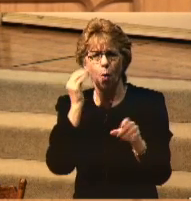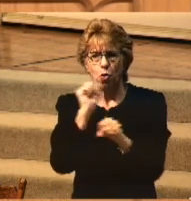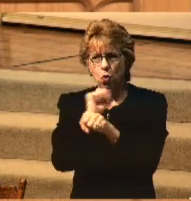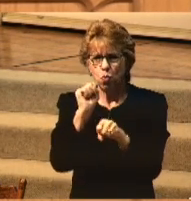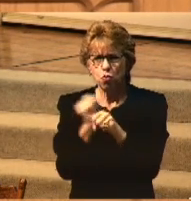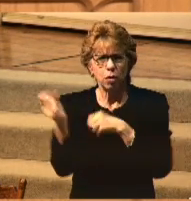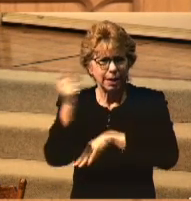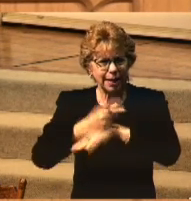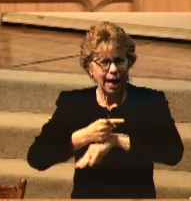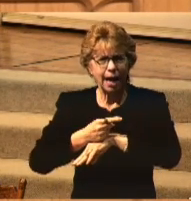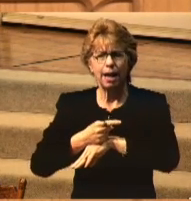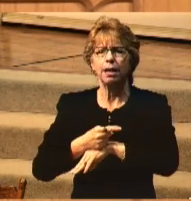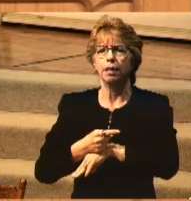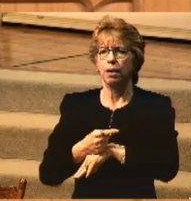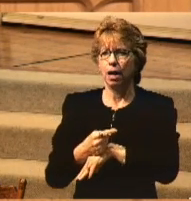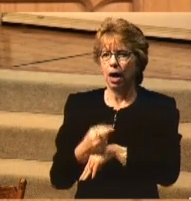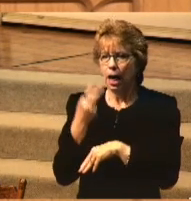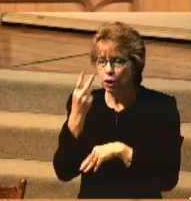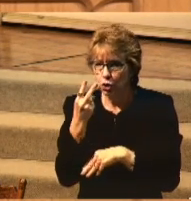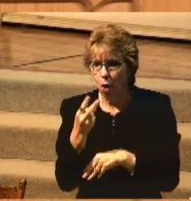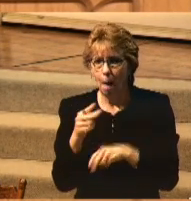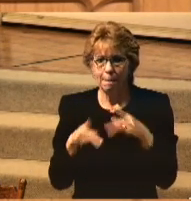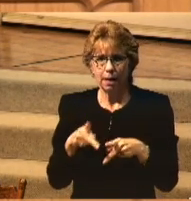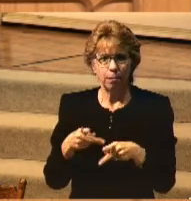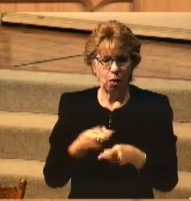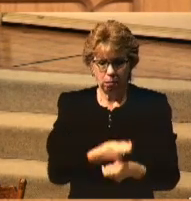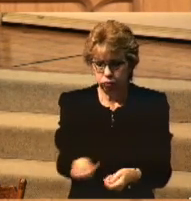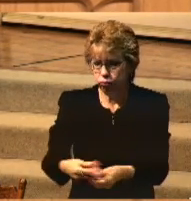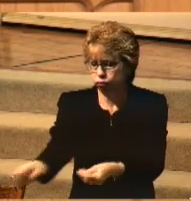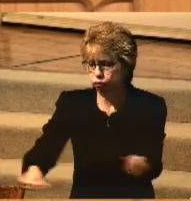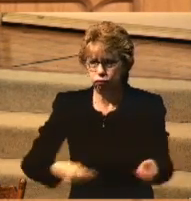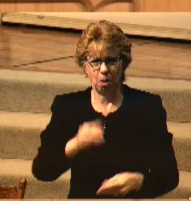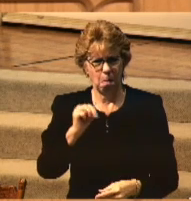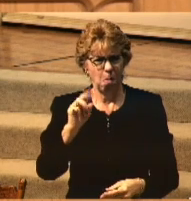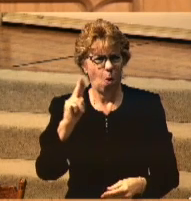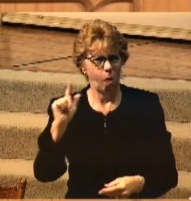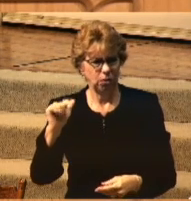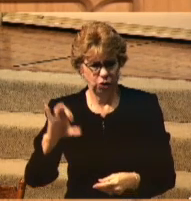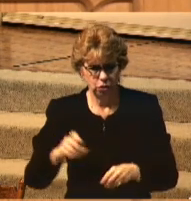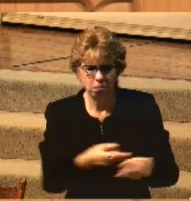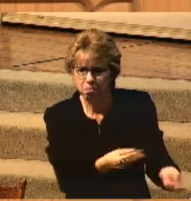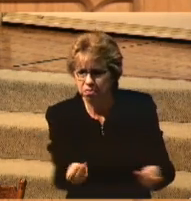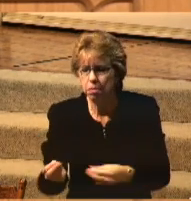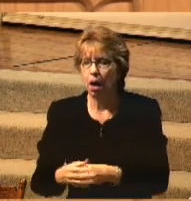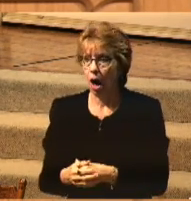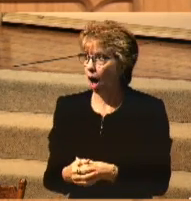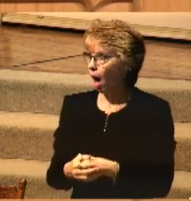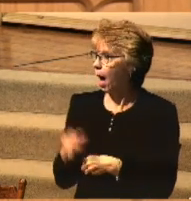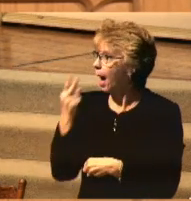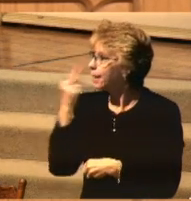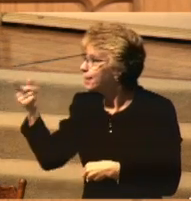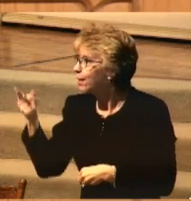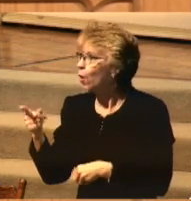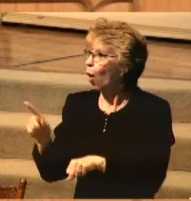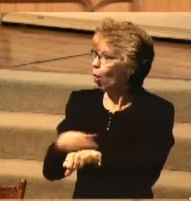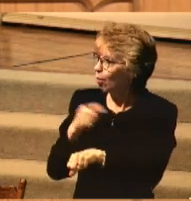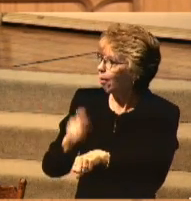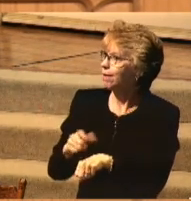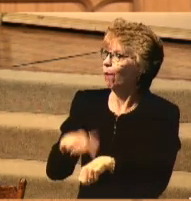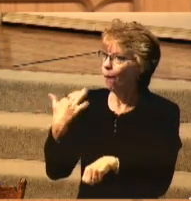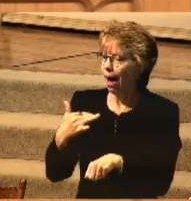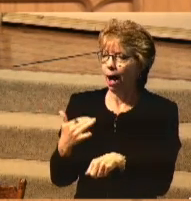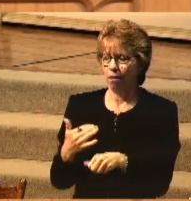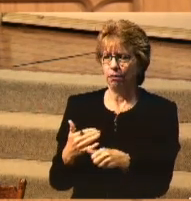mulching. I saw some people I hadn't seen in a long time. I was just here in the first part of the